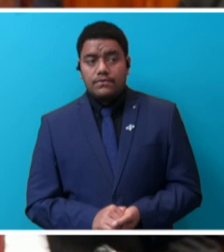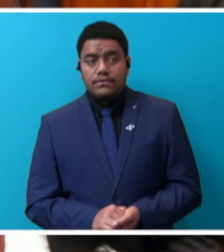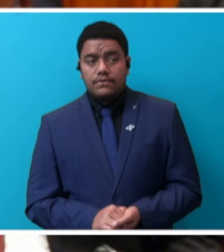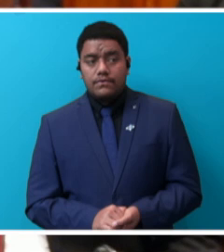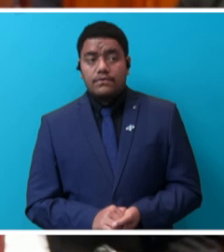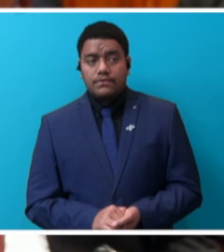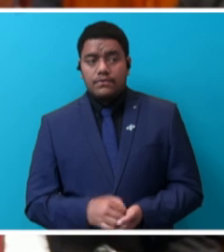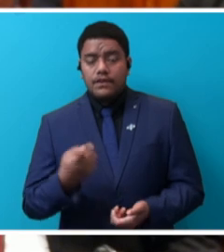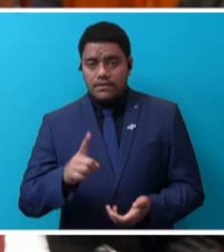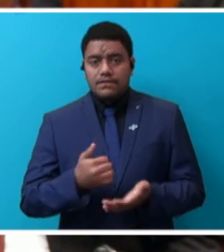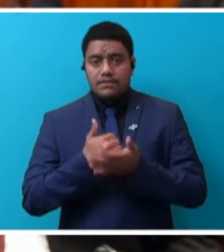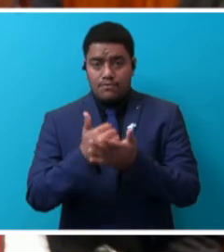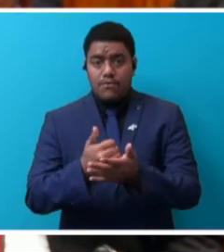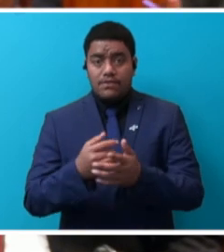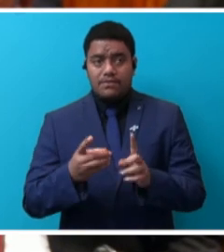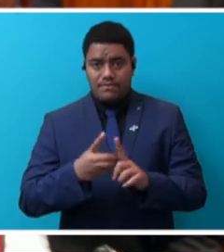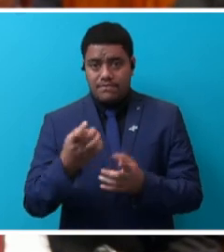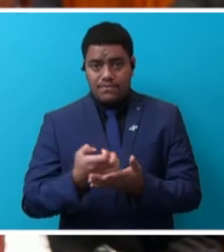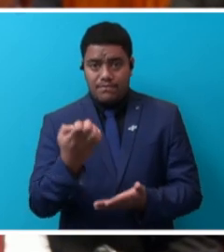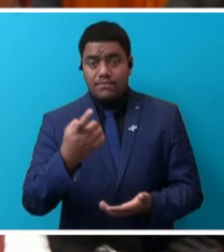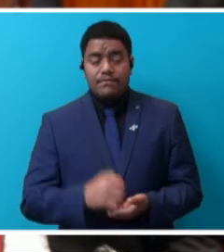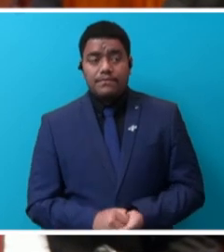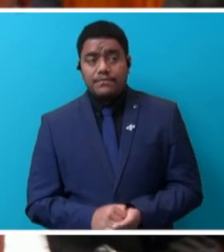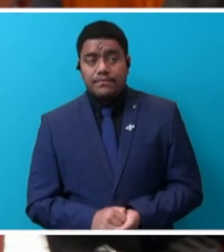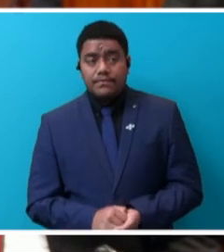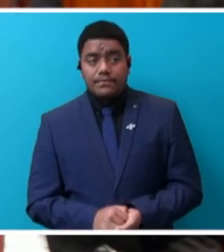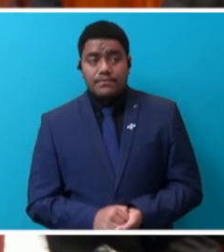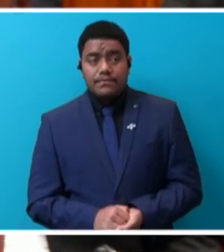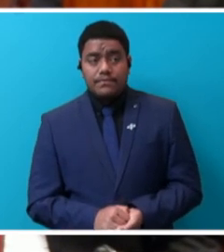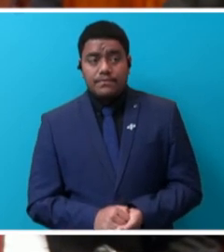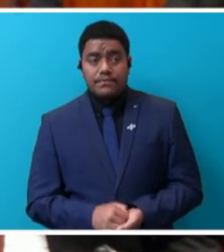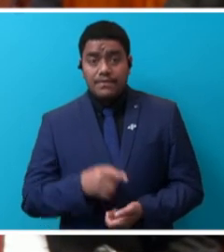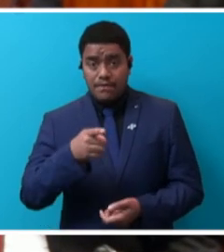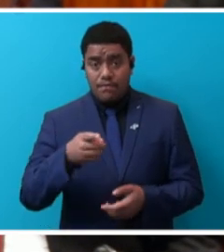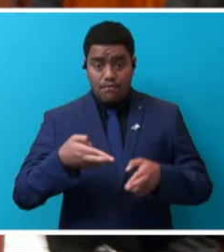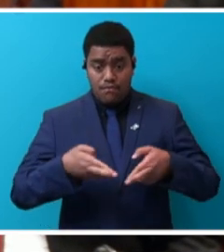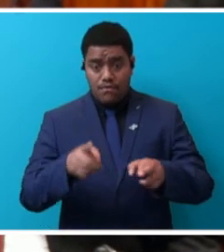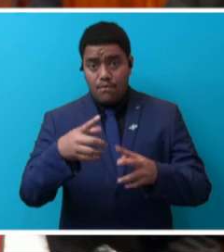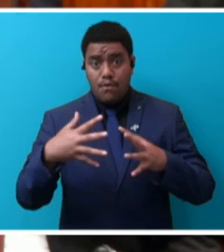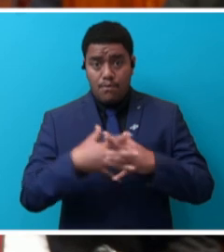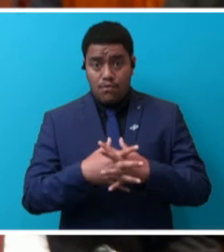socio-economic development. You all know the Wainibuku Road is used by a lot of our